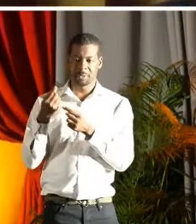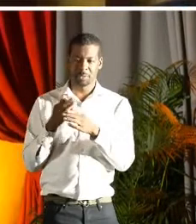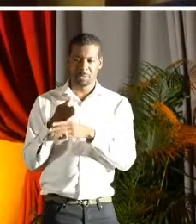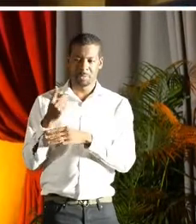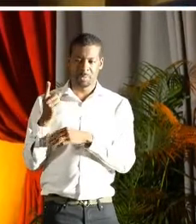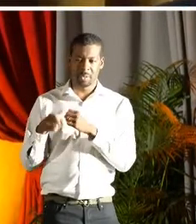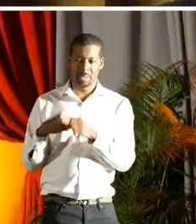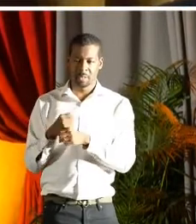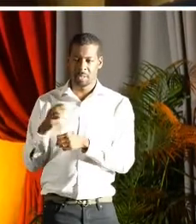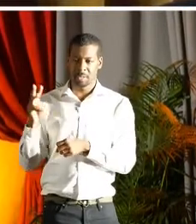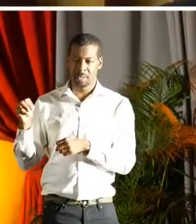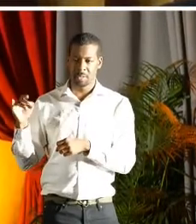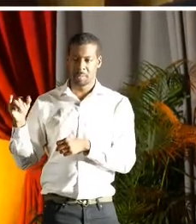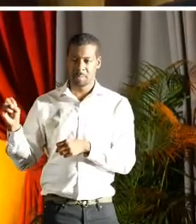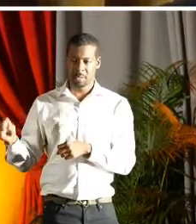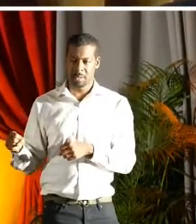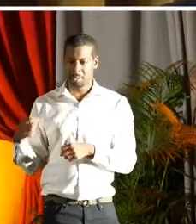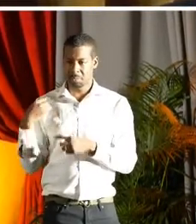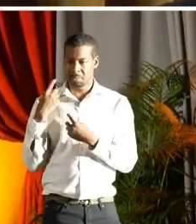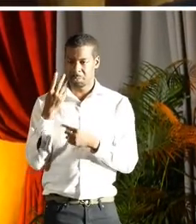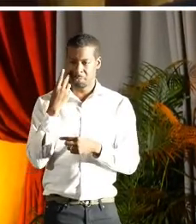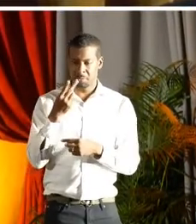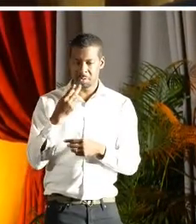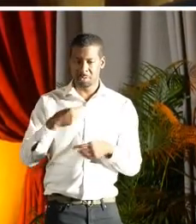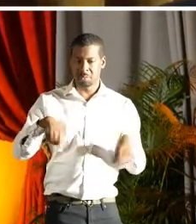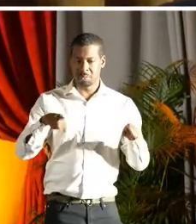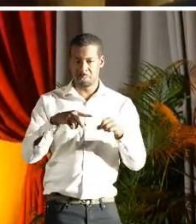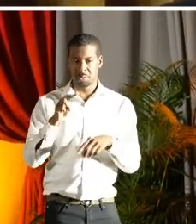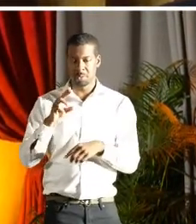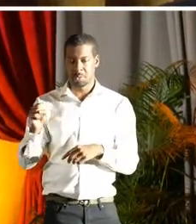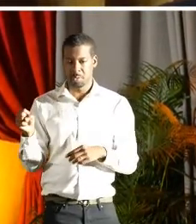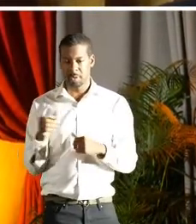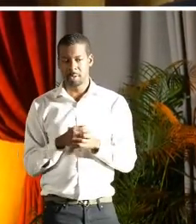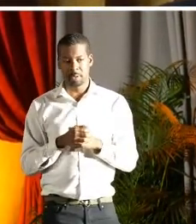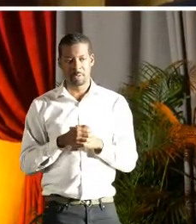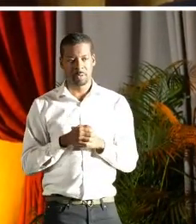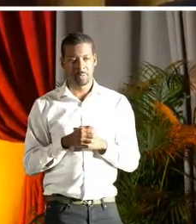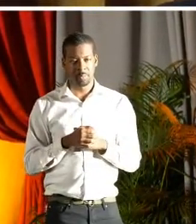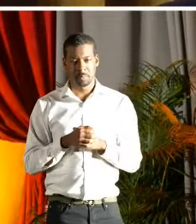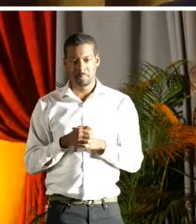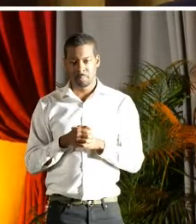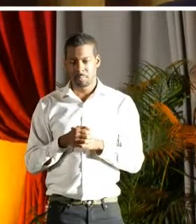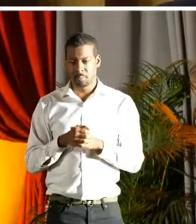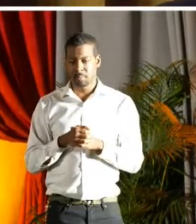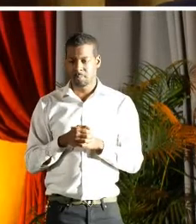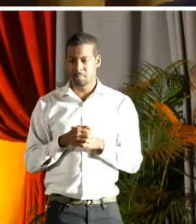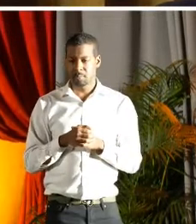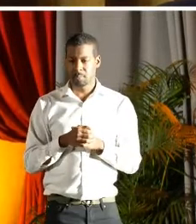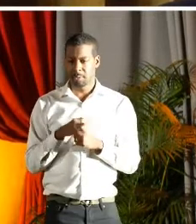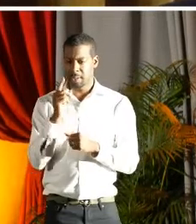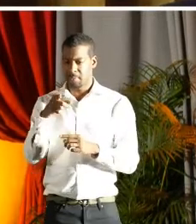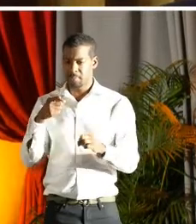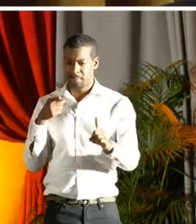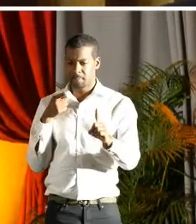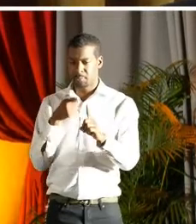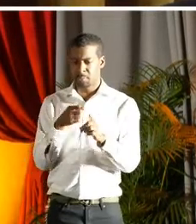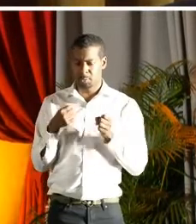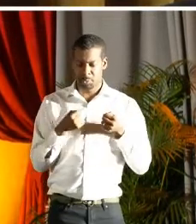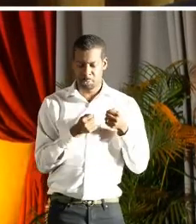year in Mississippi, as we've seen across our nation, there's been a